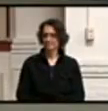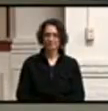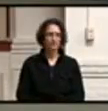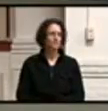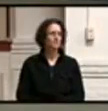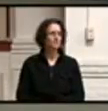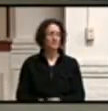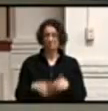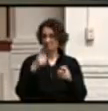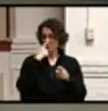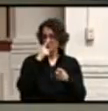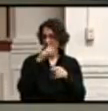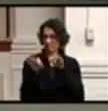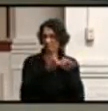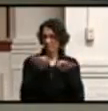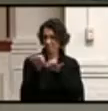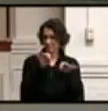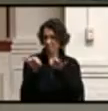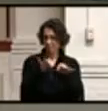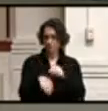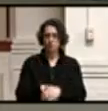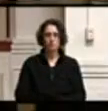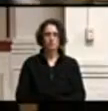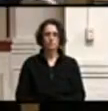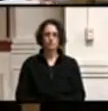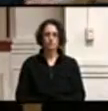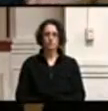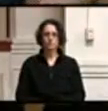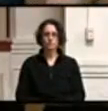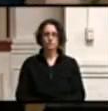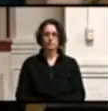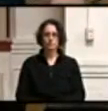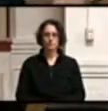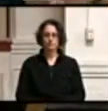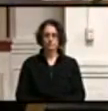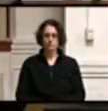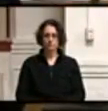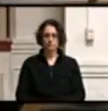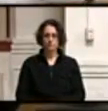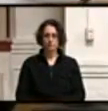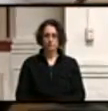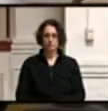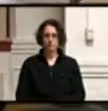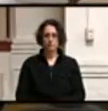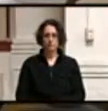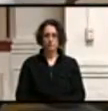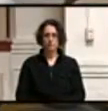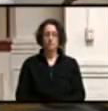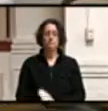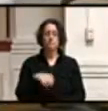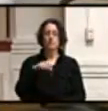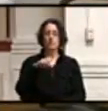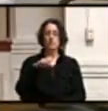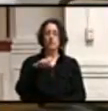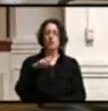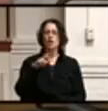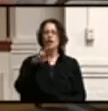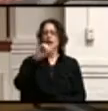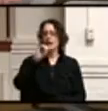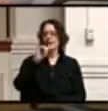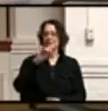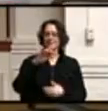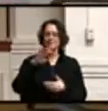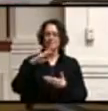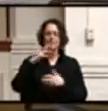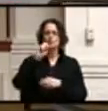Can you tell us about that? Okay, there's two remaining projects from Tropical Storm Irene. One is the Cook